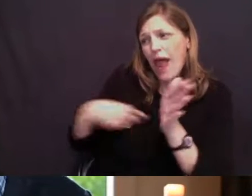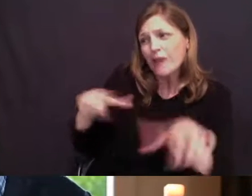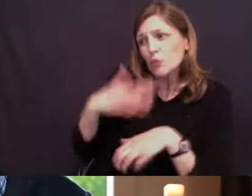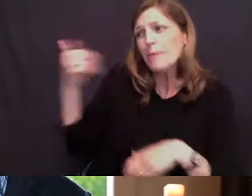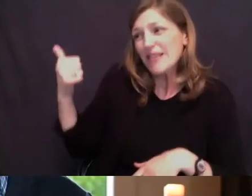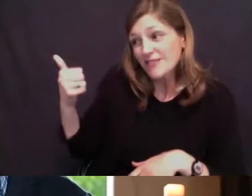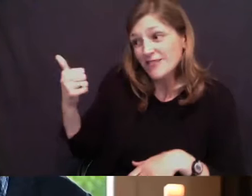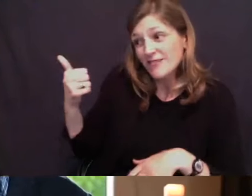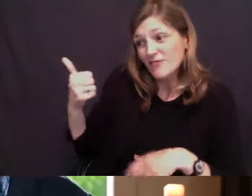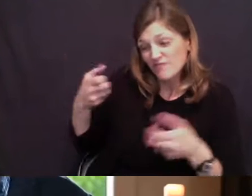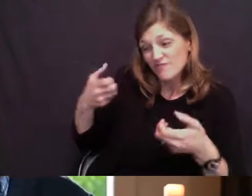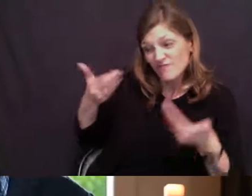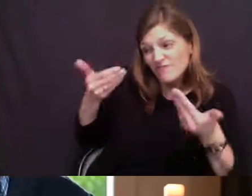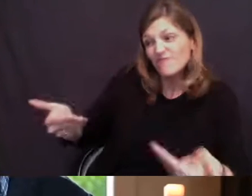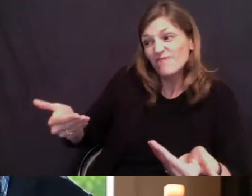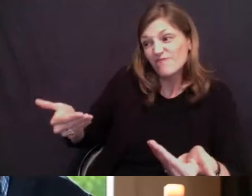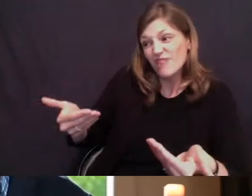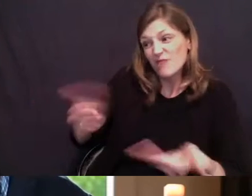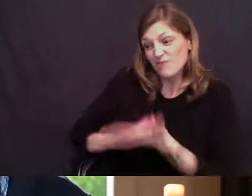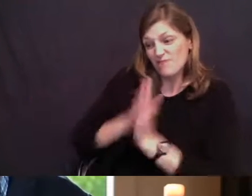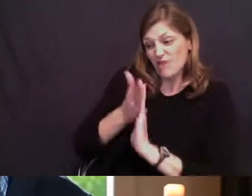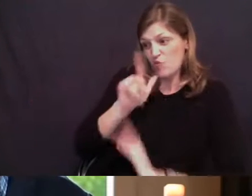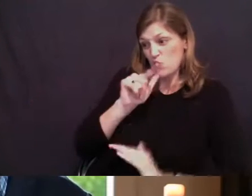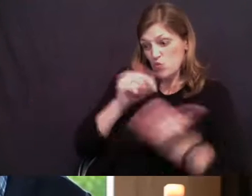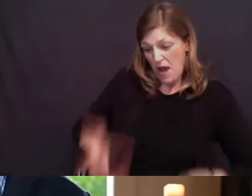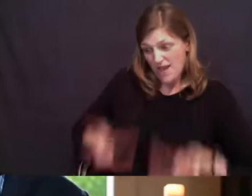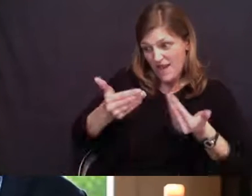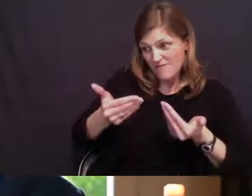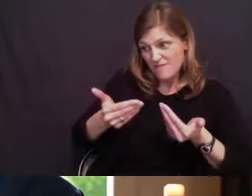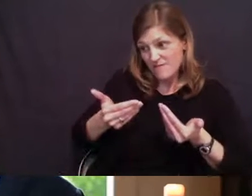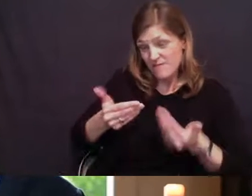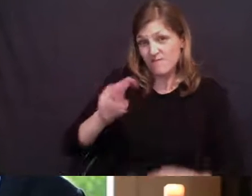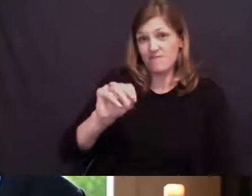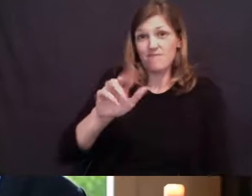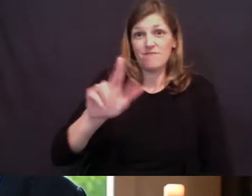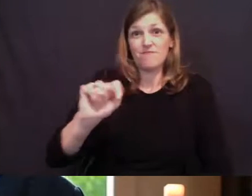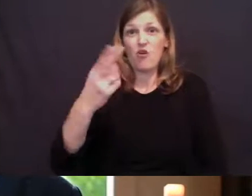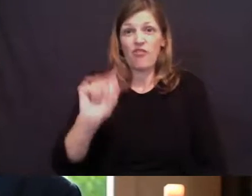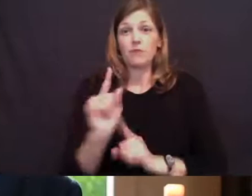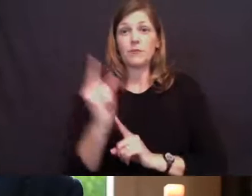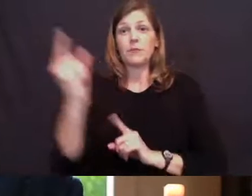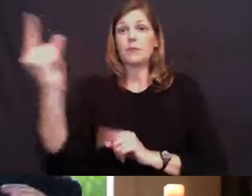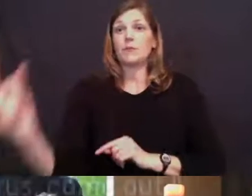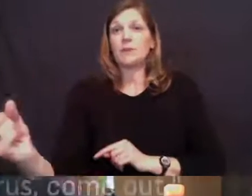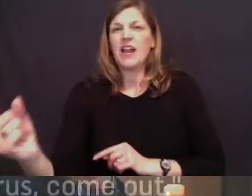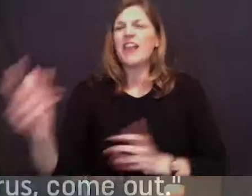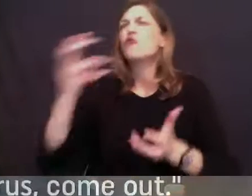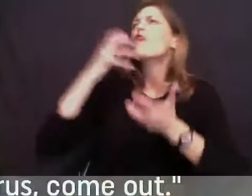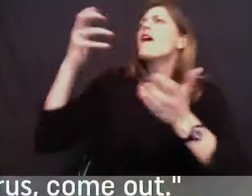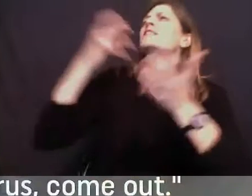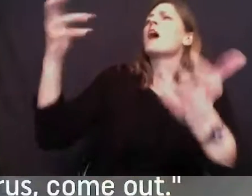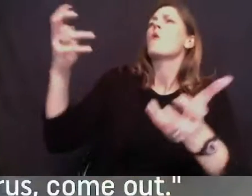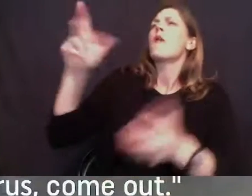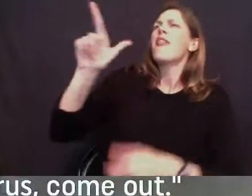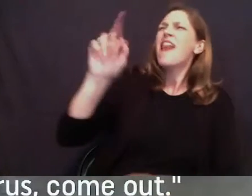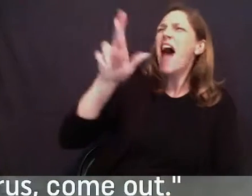you let me be who I am in this moment? And she just steps back. And he cries out in a loud voice,